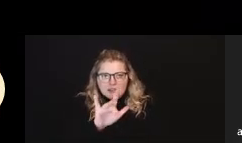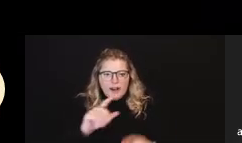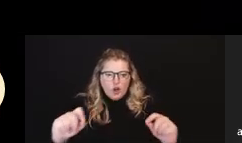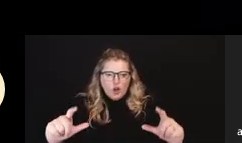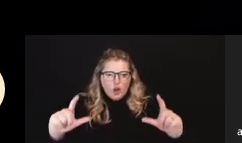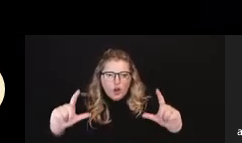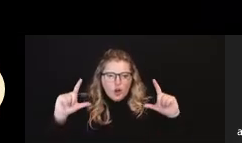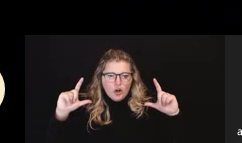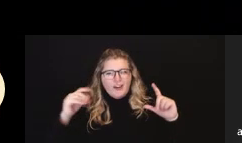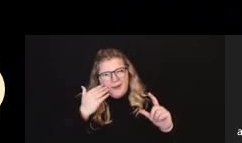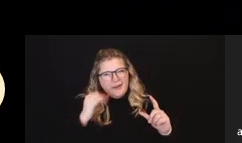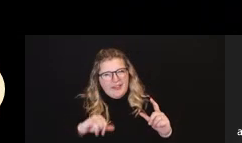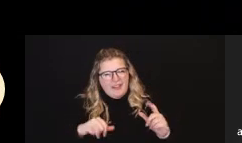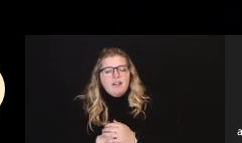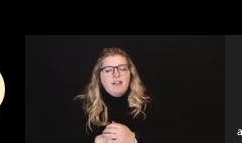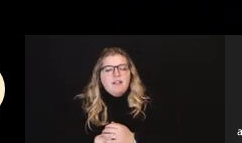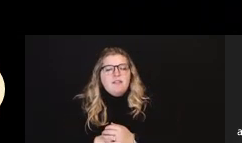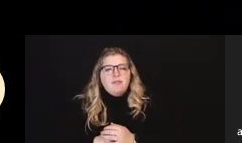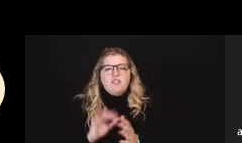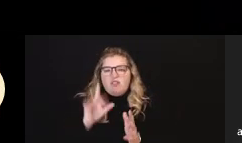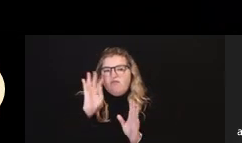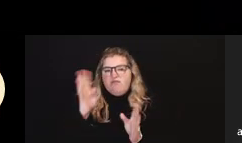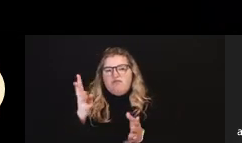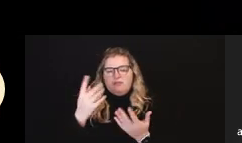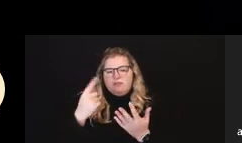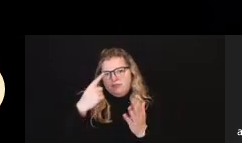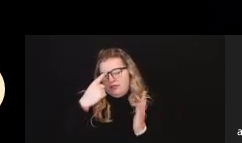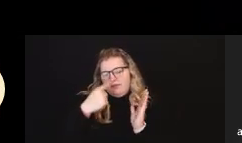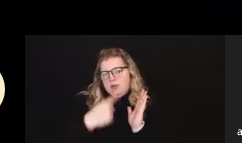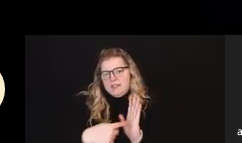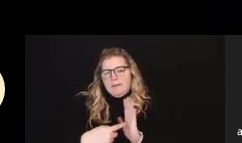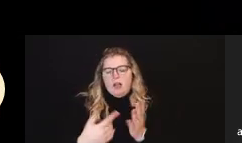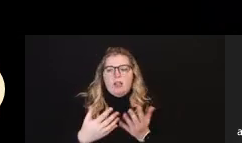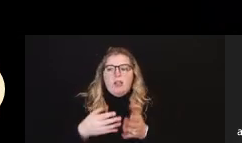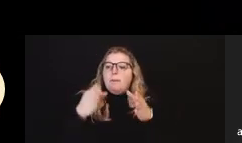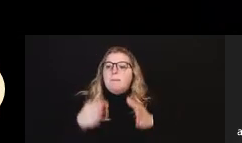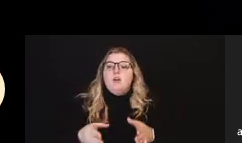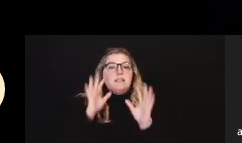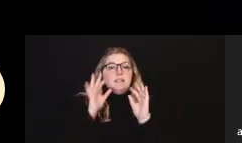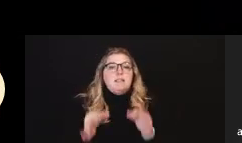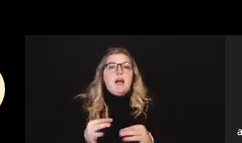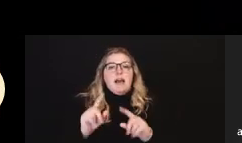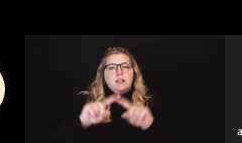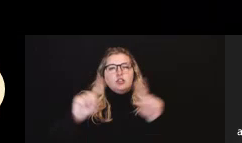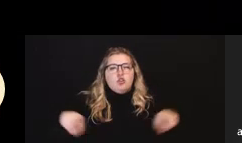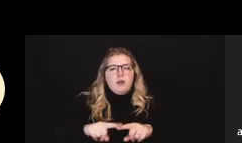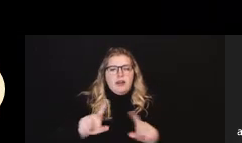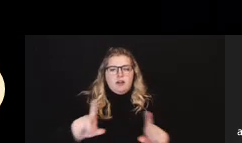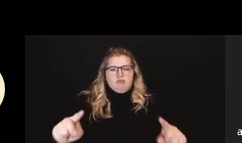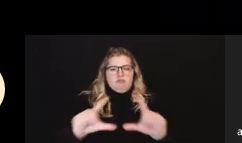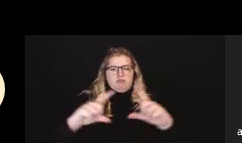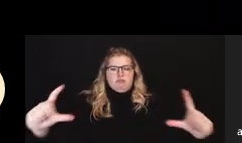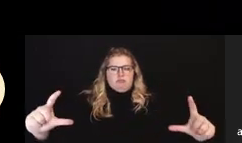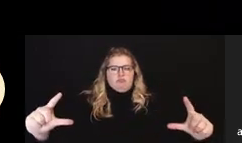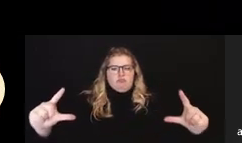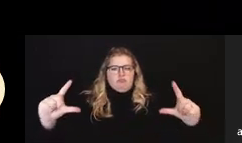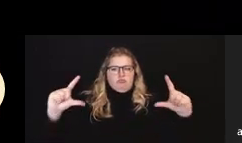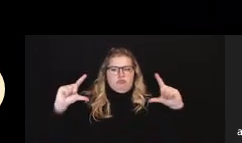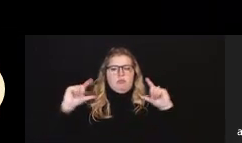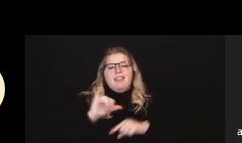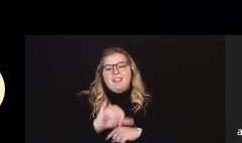screen zooms. So consider that scenario or something like that. A user zoomed a part of the screen, and this is a video, I'll play a couple